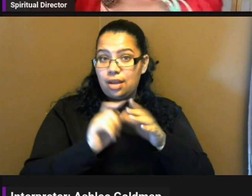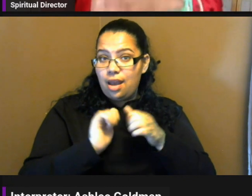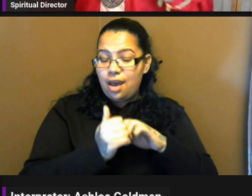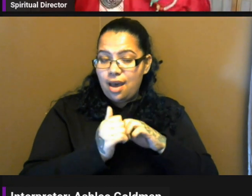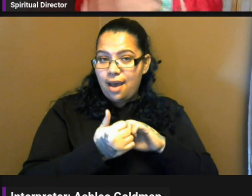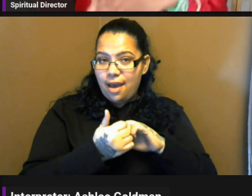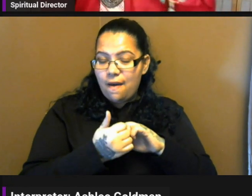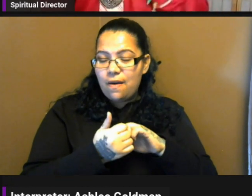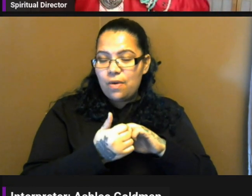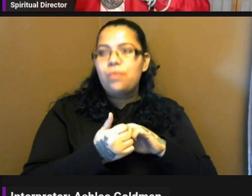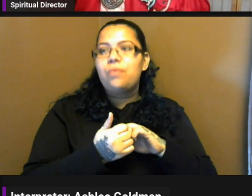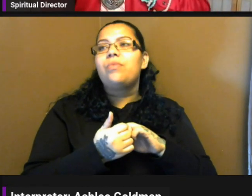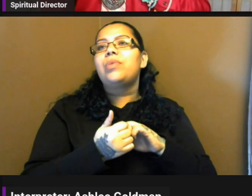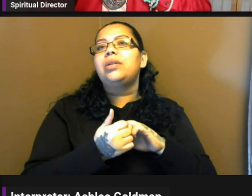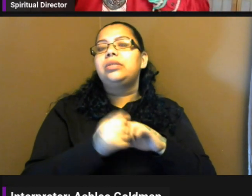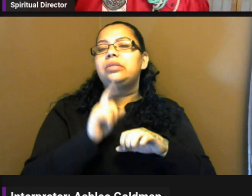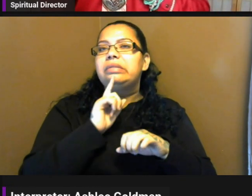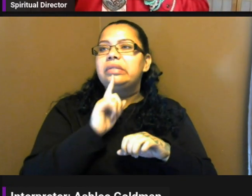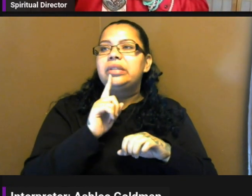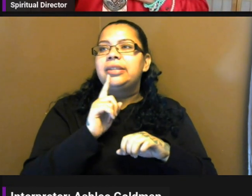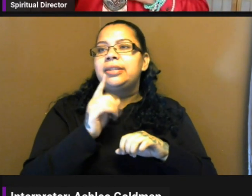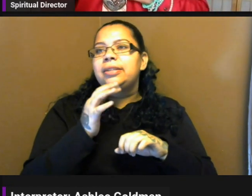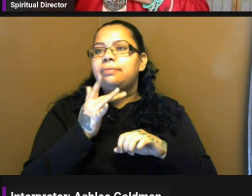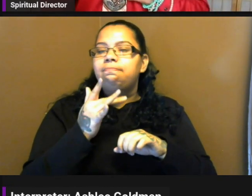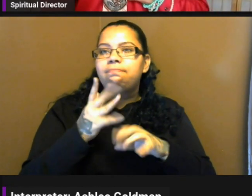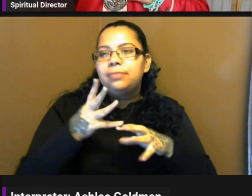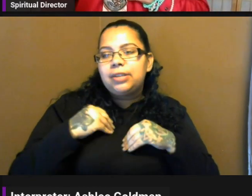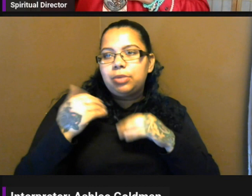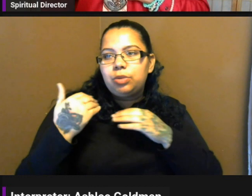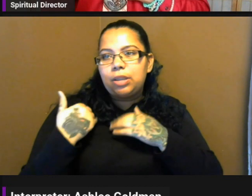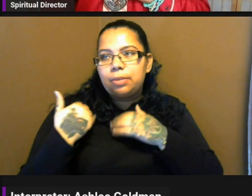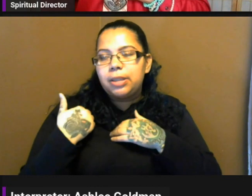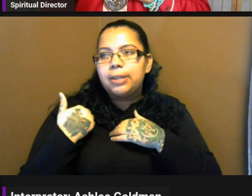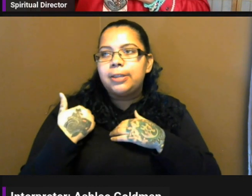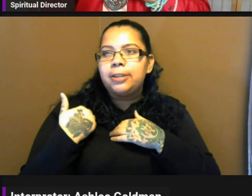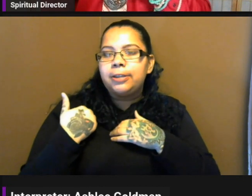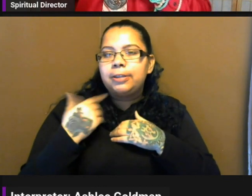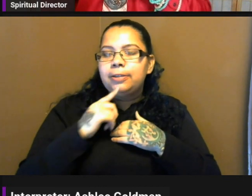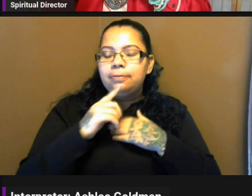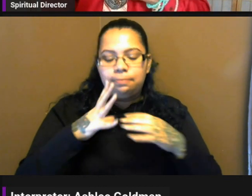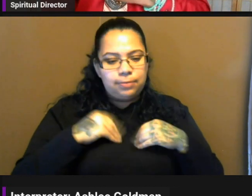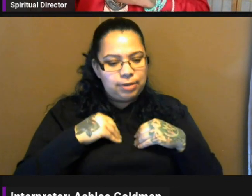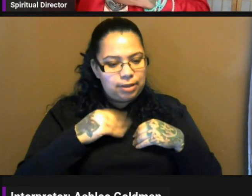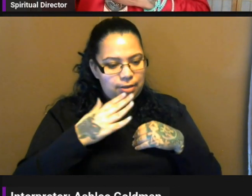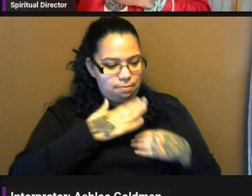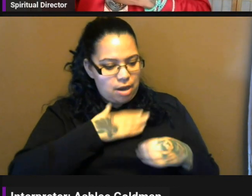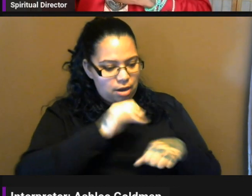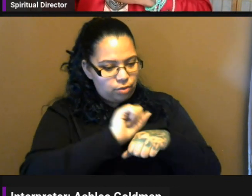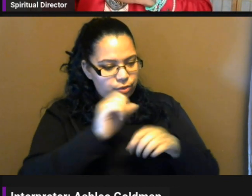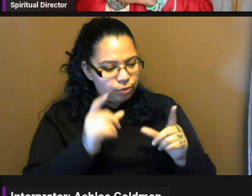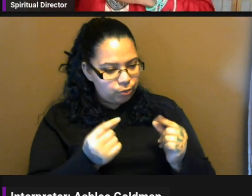taking on a level of what is mine to do based upon who I am